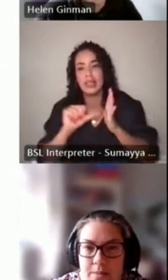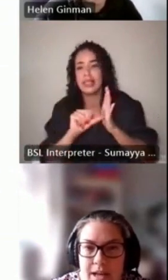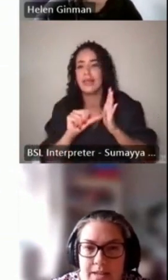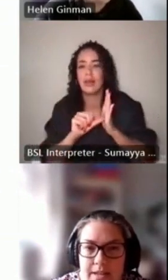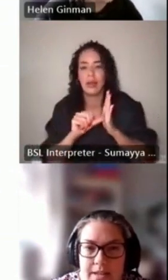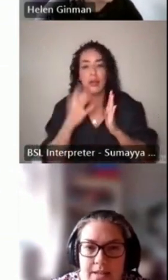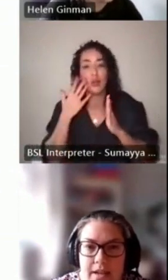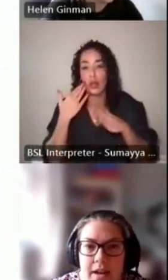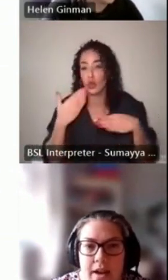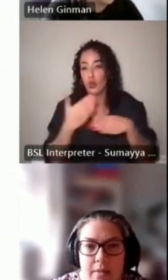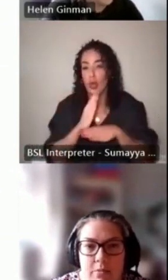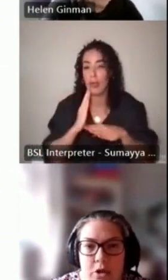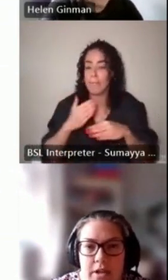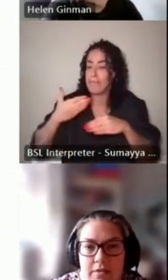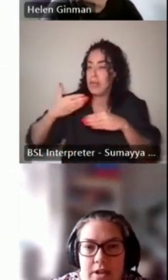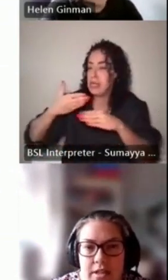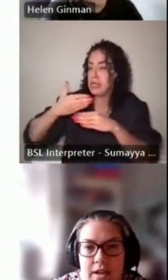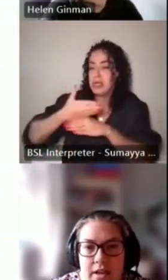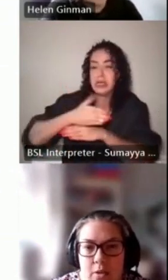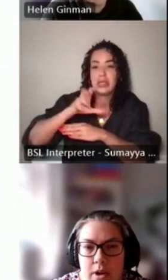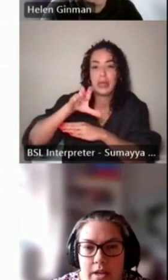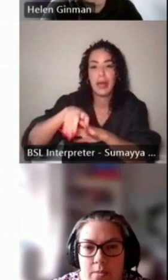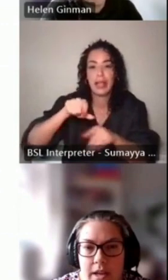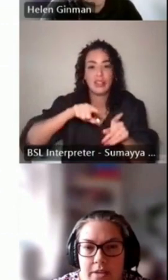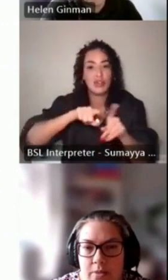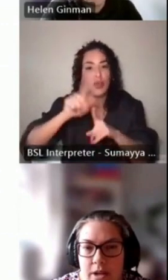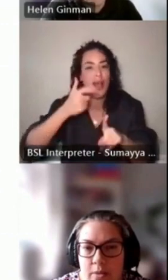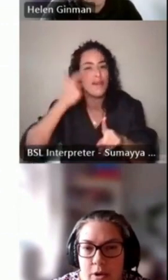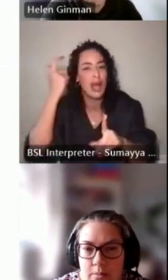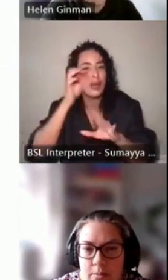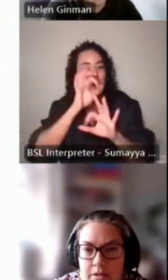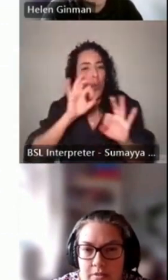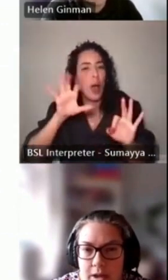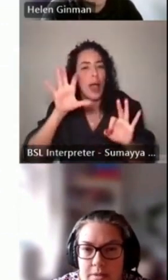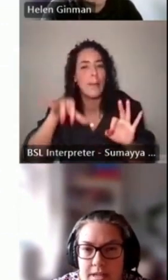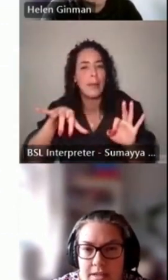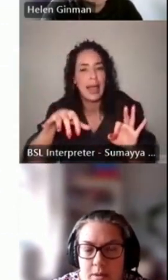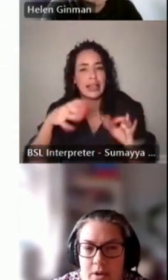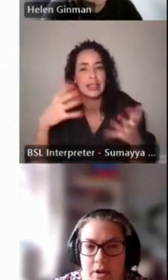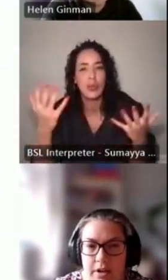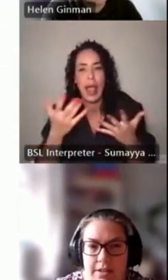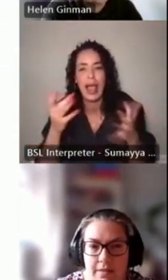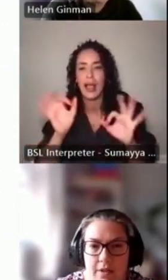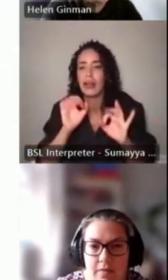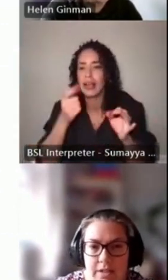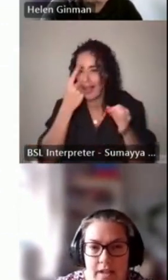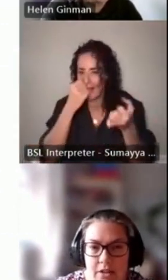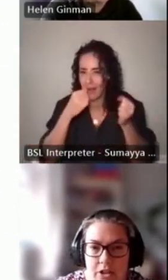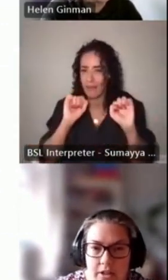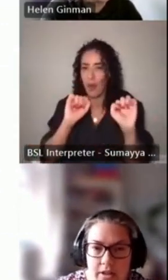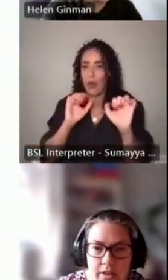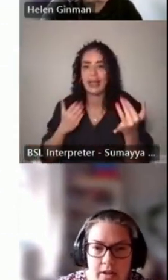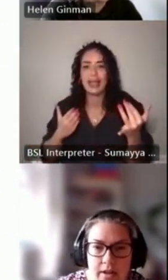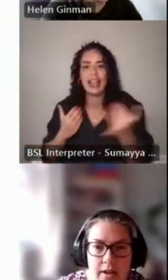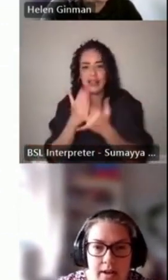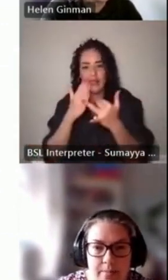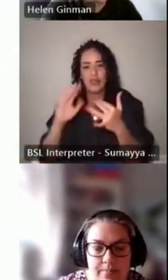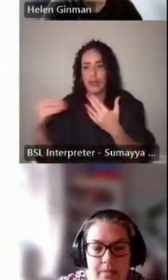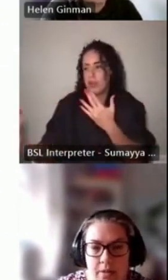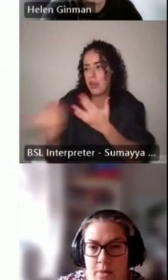in busy places, trying to find a quieter place where you won't be interrupted if you are going to have a conversation